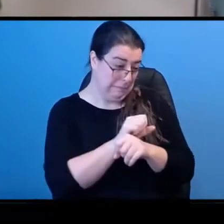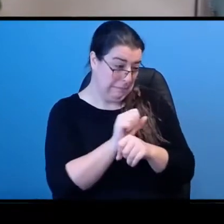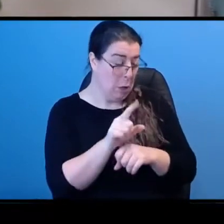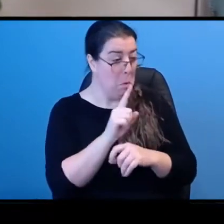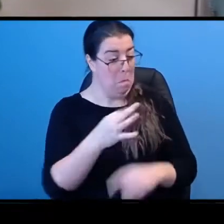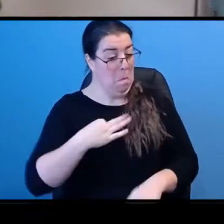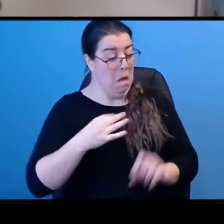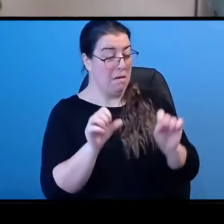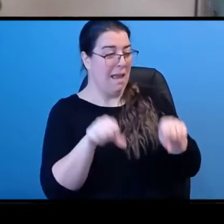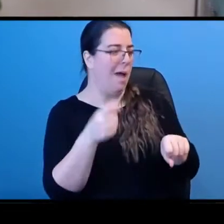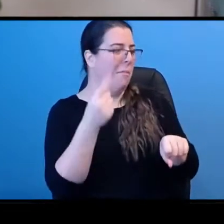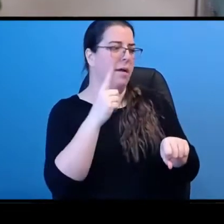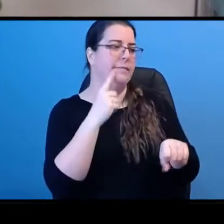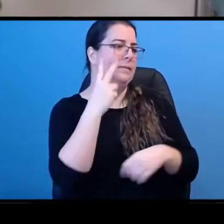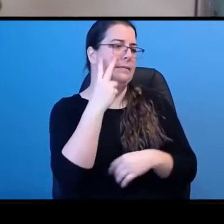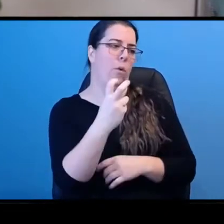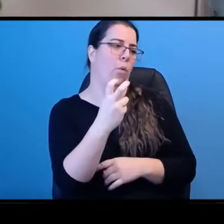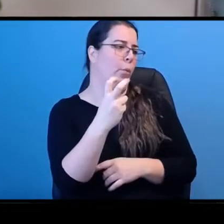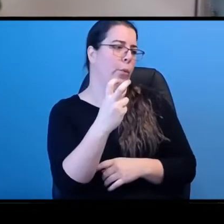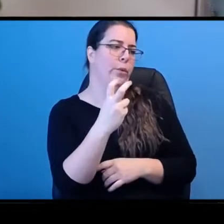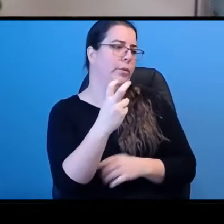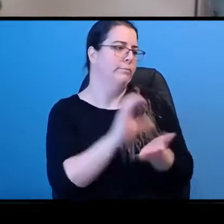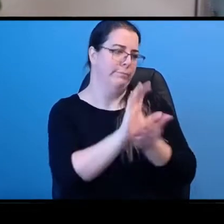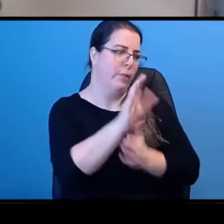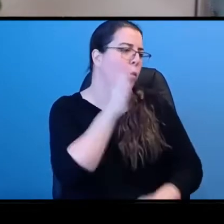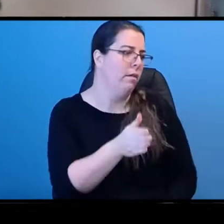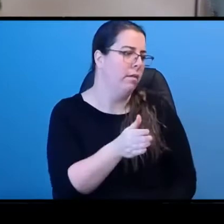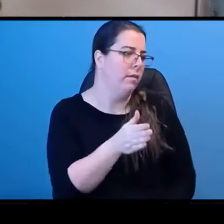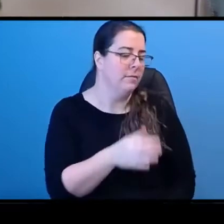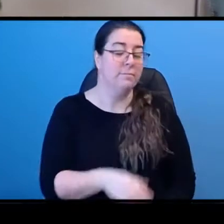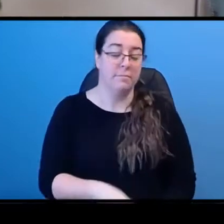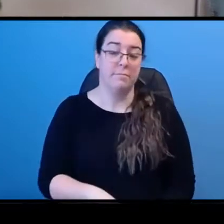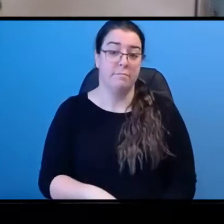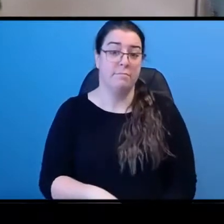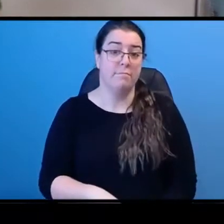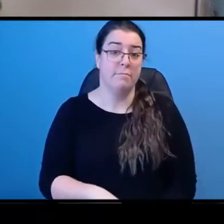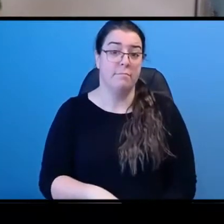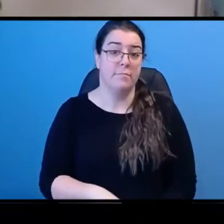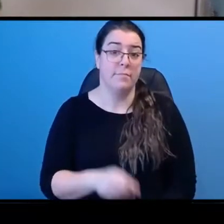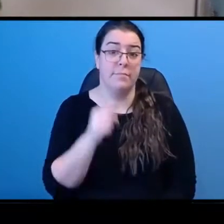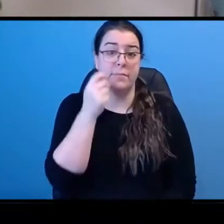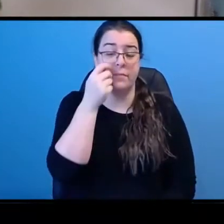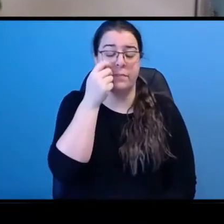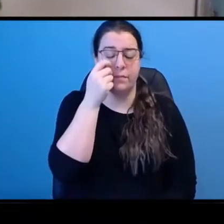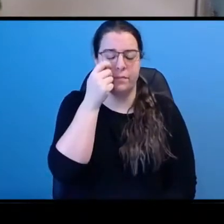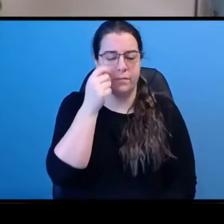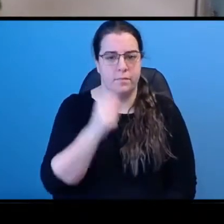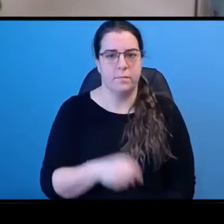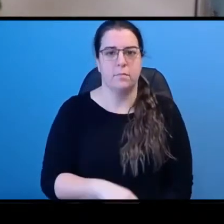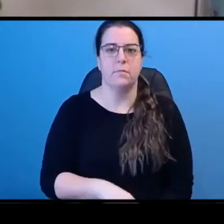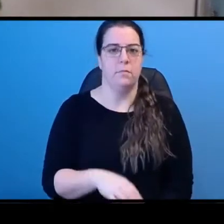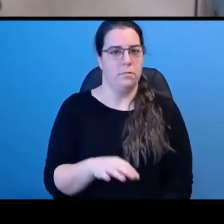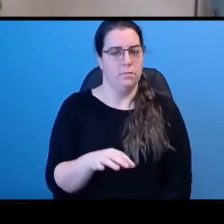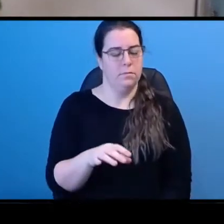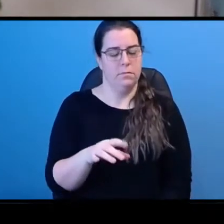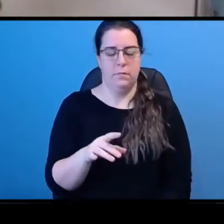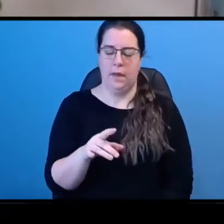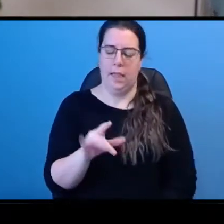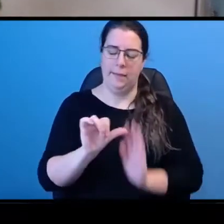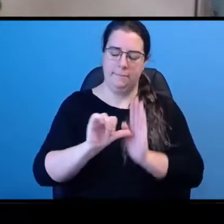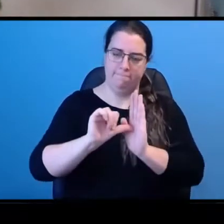And the other thing is to always be honest with your program officer, right? So,